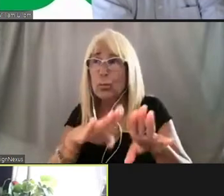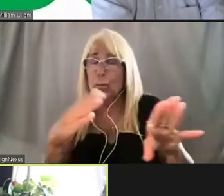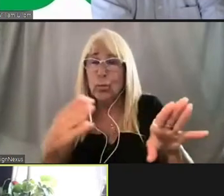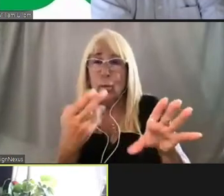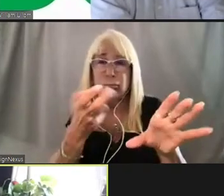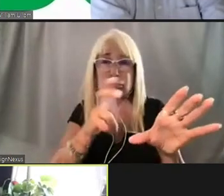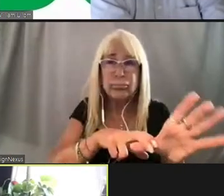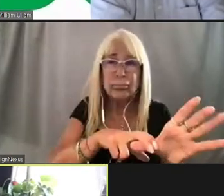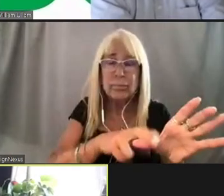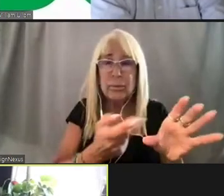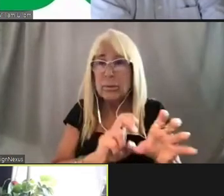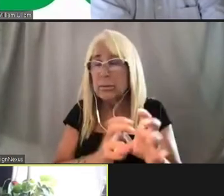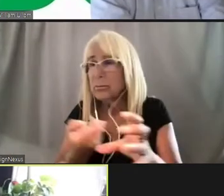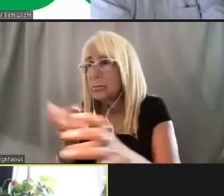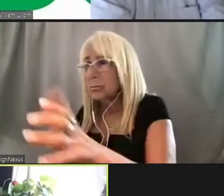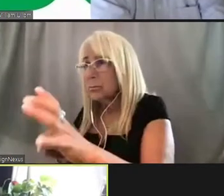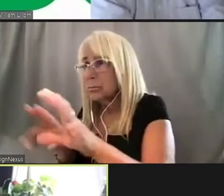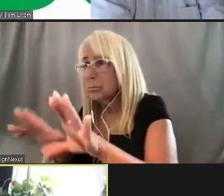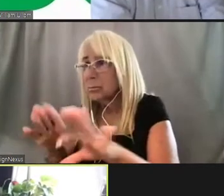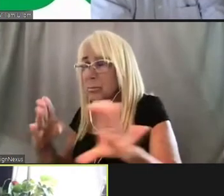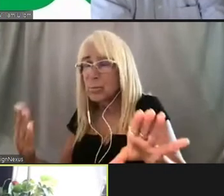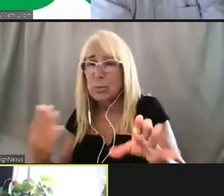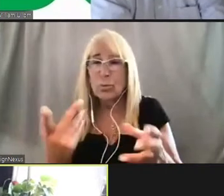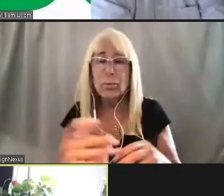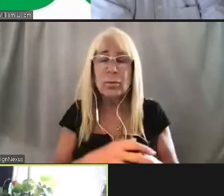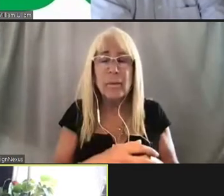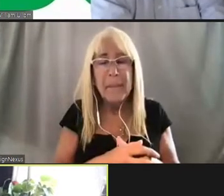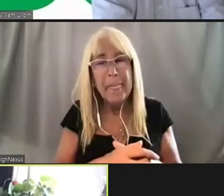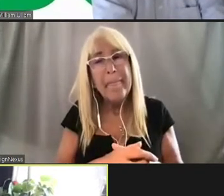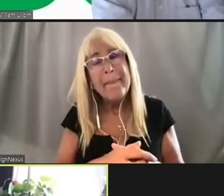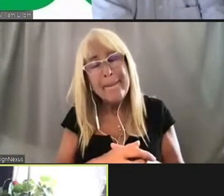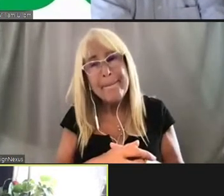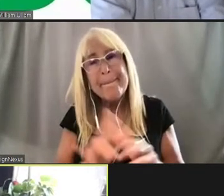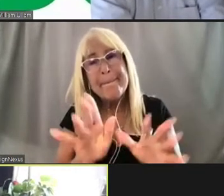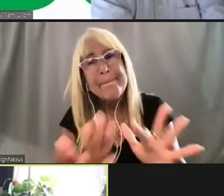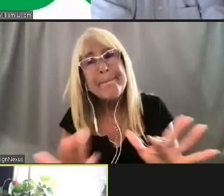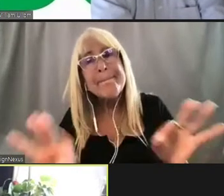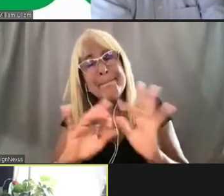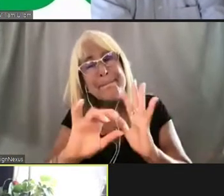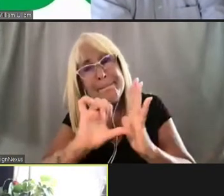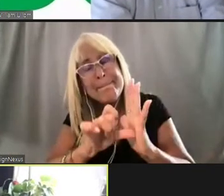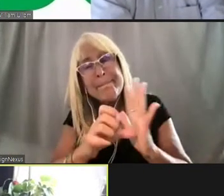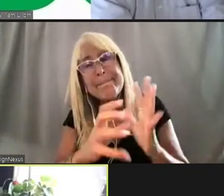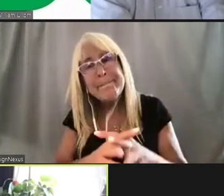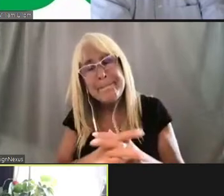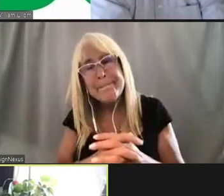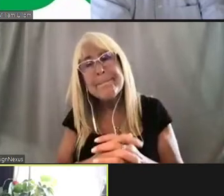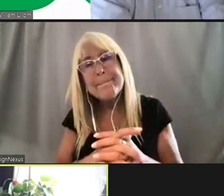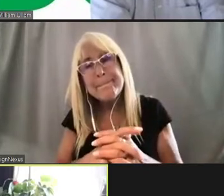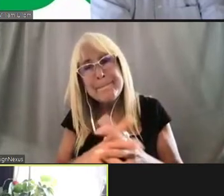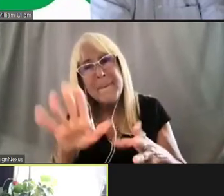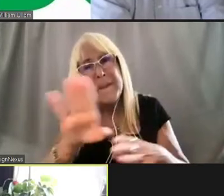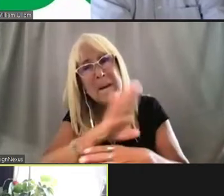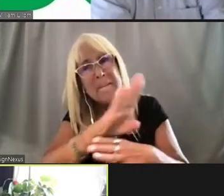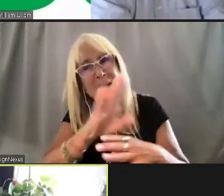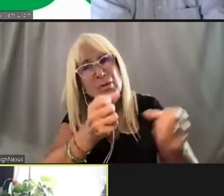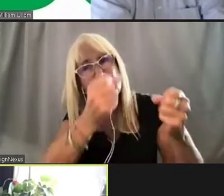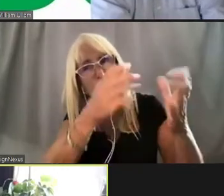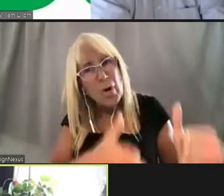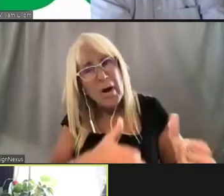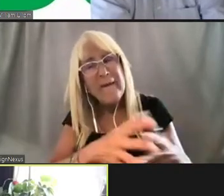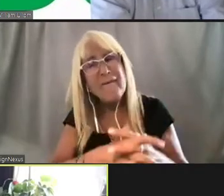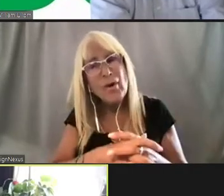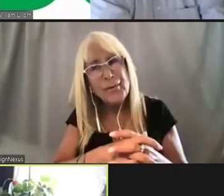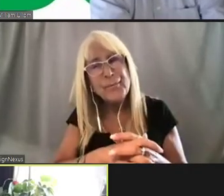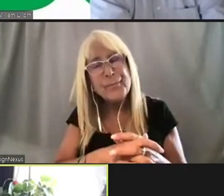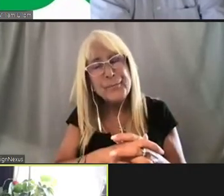service for us so if you add another test it will be devastating to our industry the driver income and then the